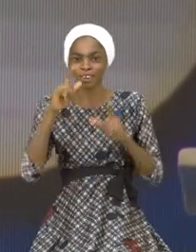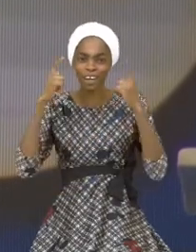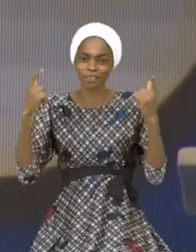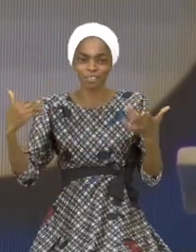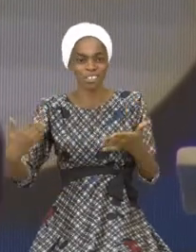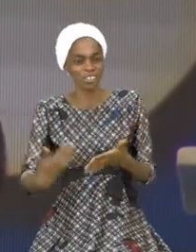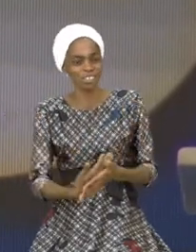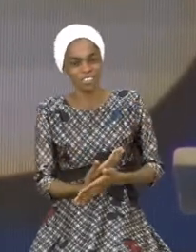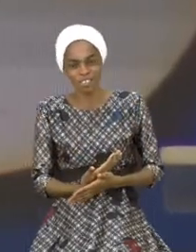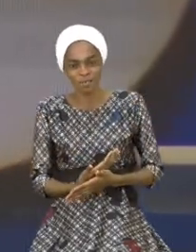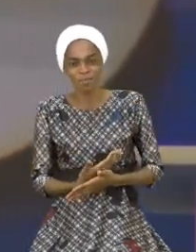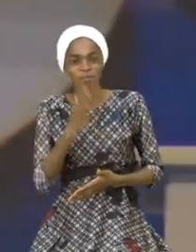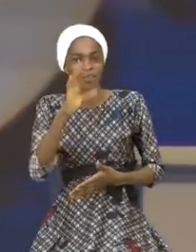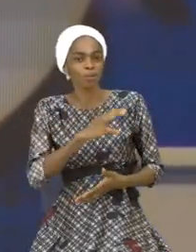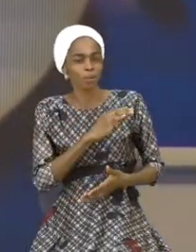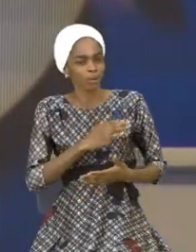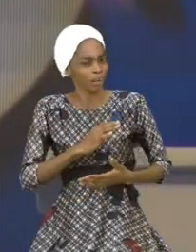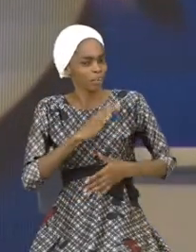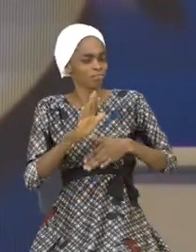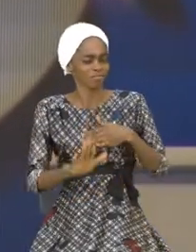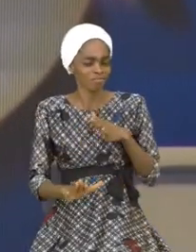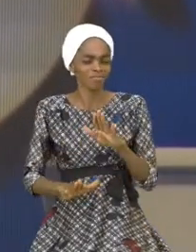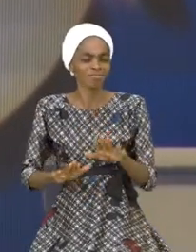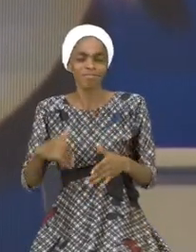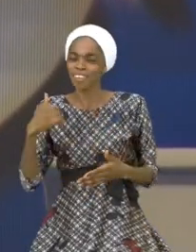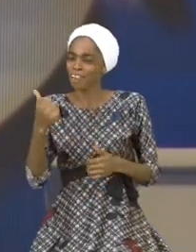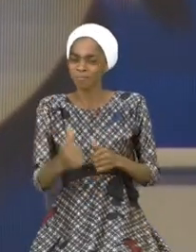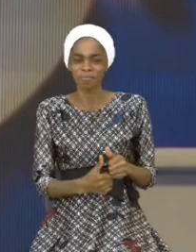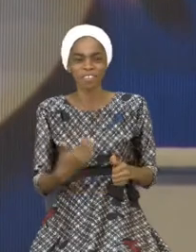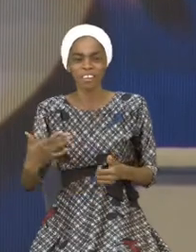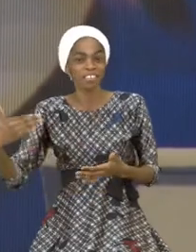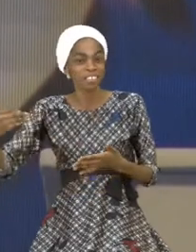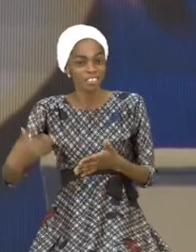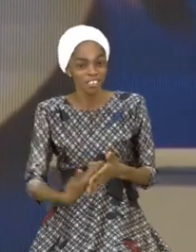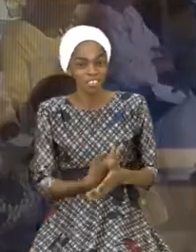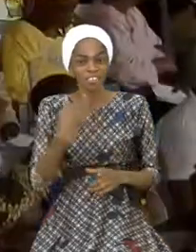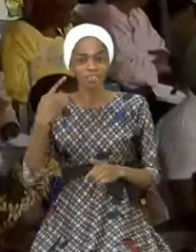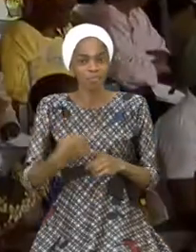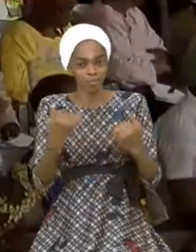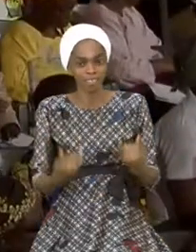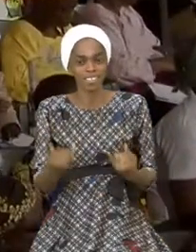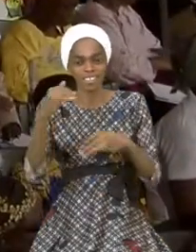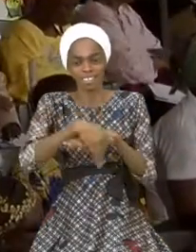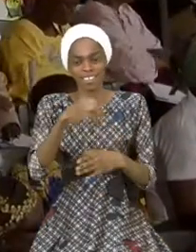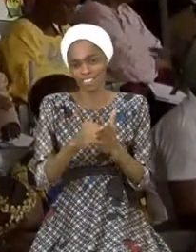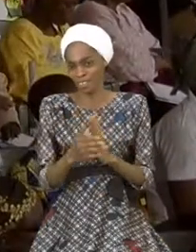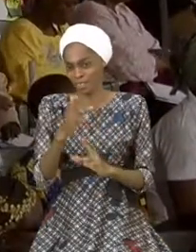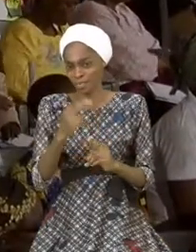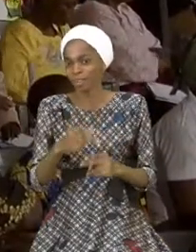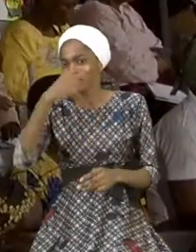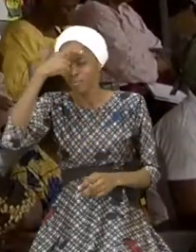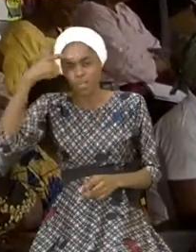language is new. Your carriage, everything is new from tonight. Because we're